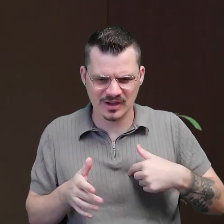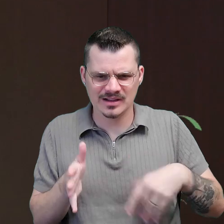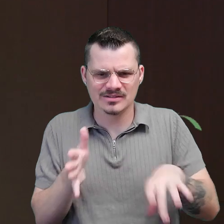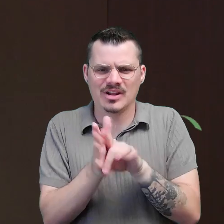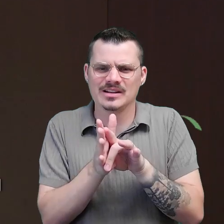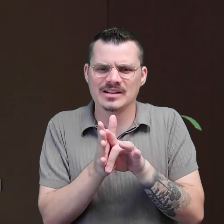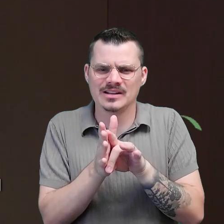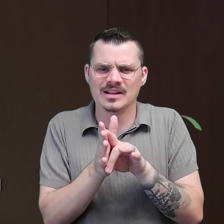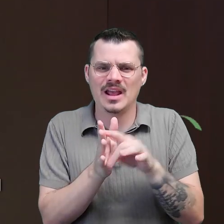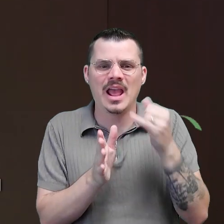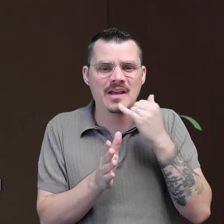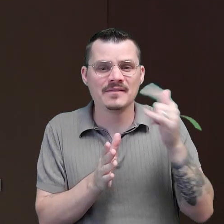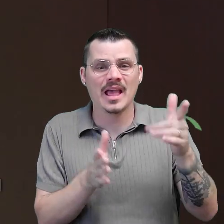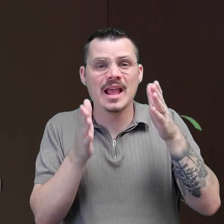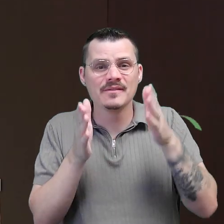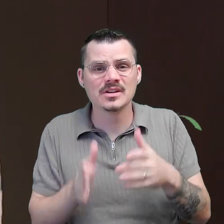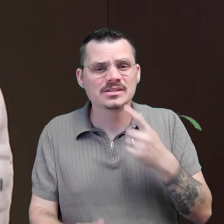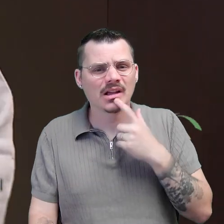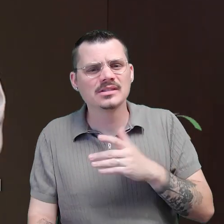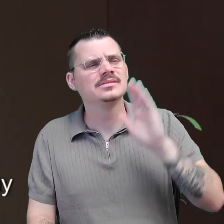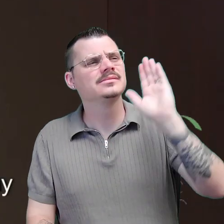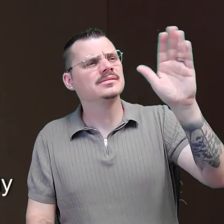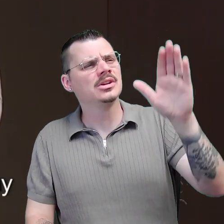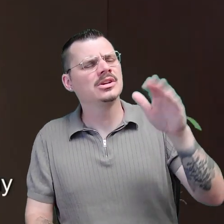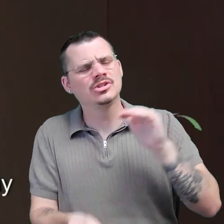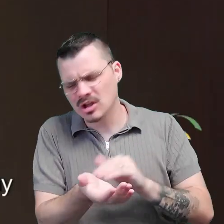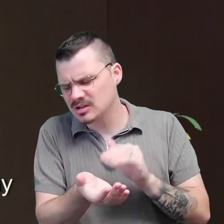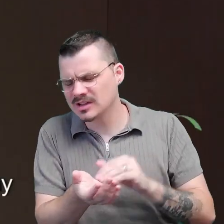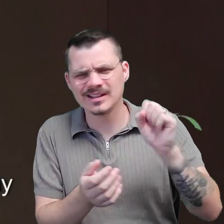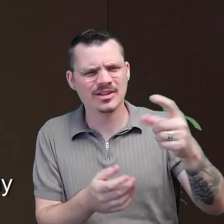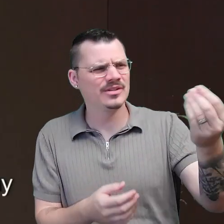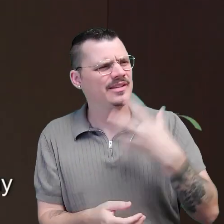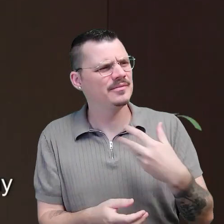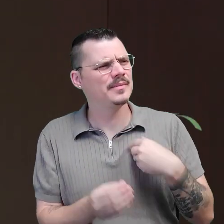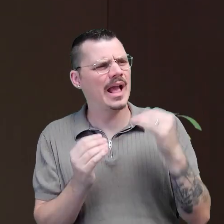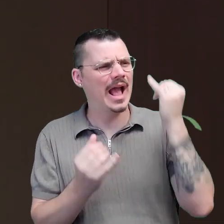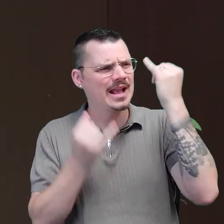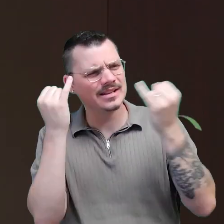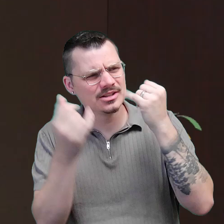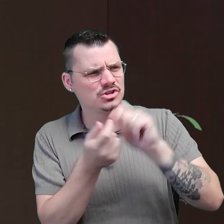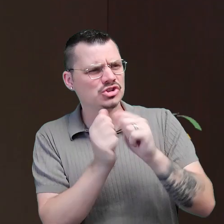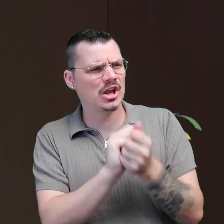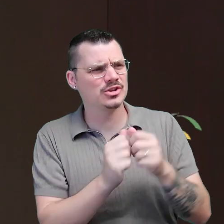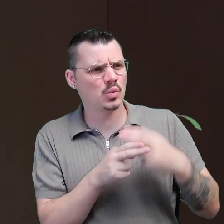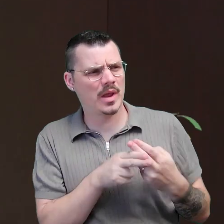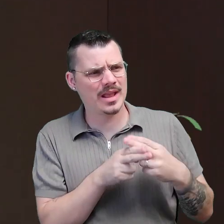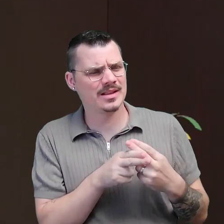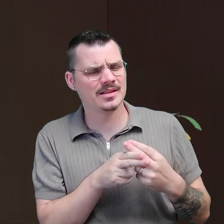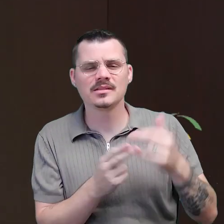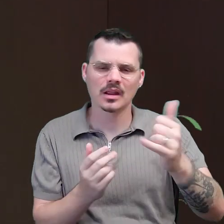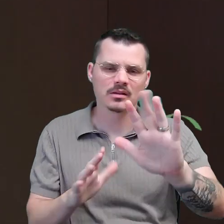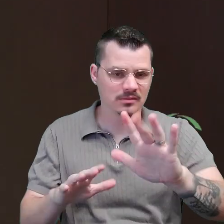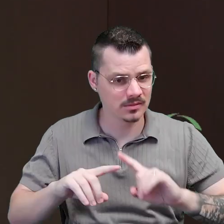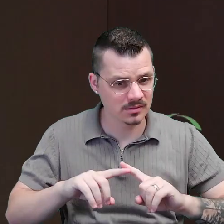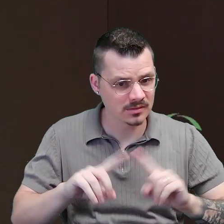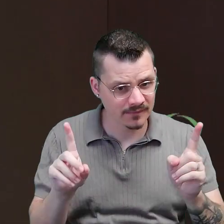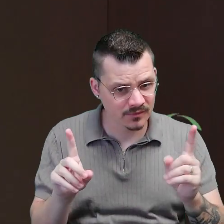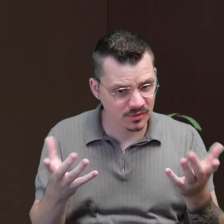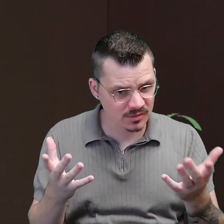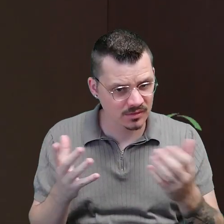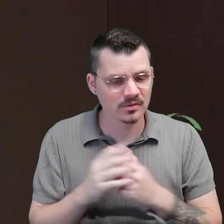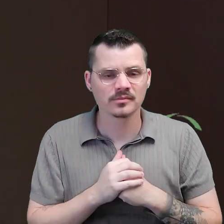idea at all. If the individual is saying, Doc, could you give me some ideas for how to change my weight? Well, that's different, isn't it?